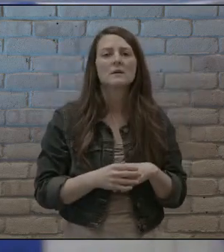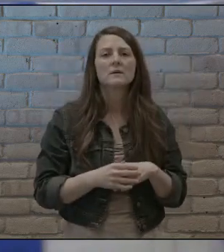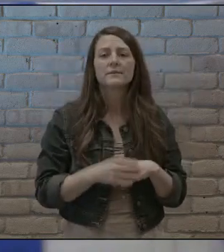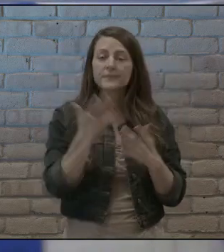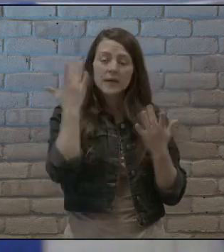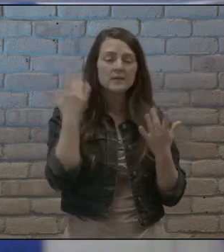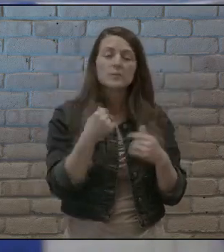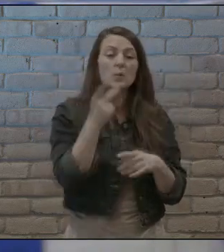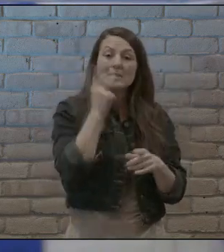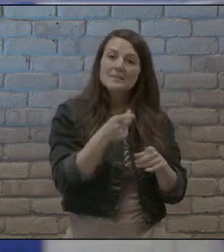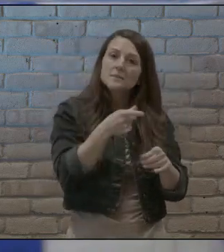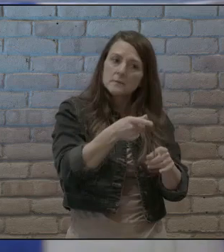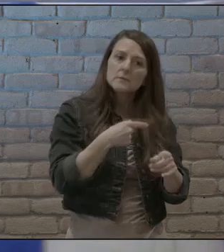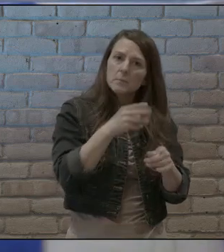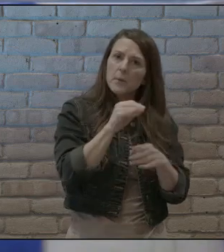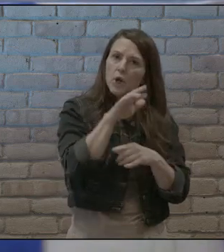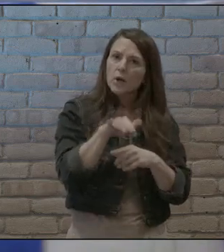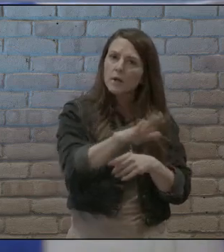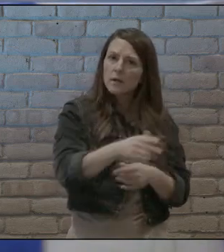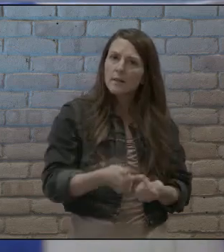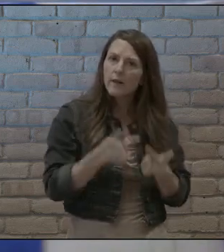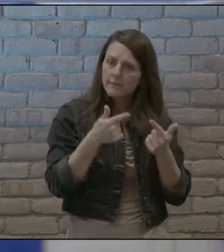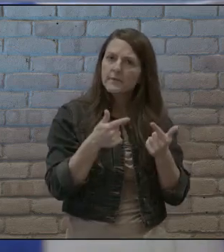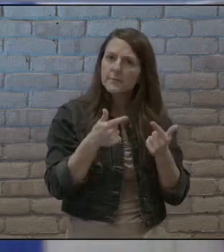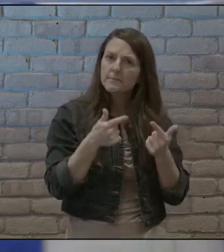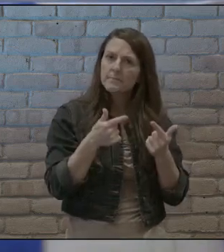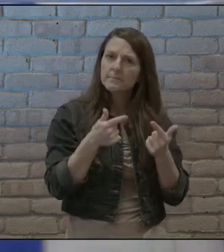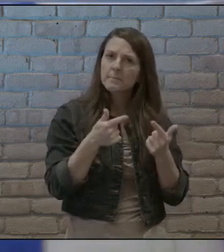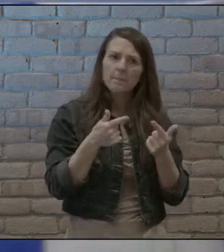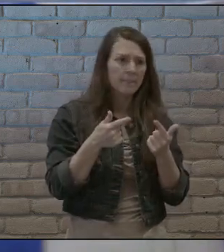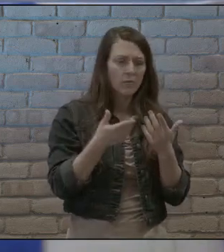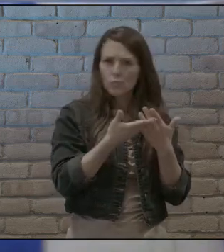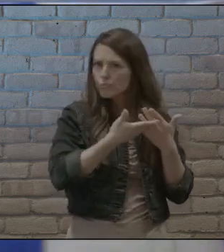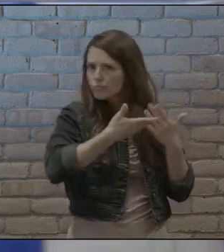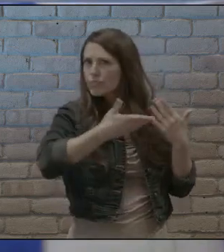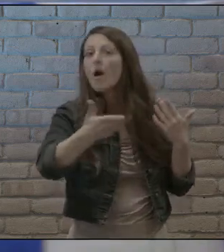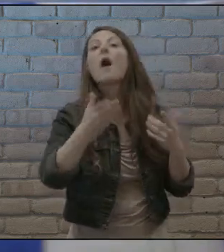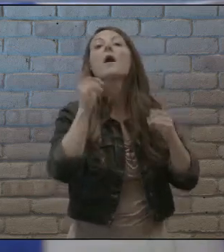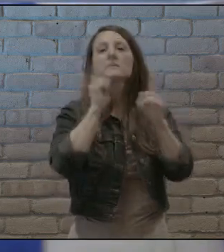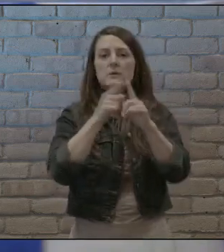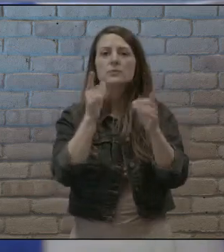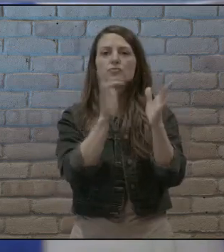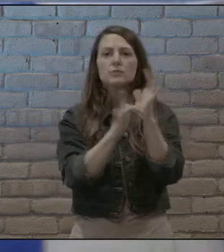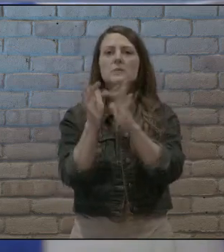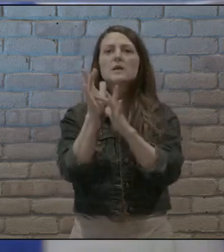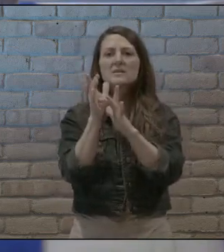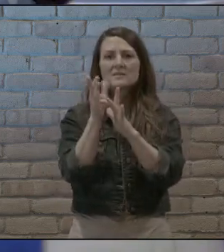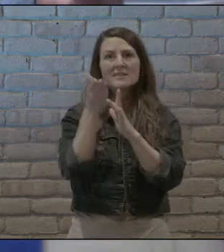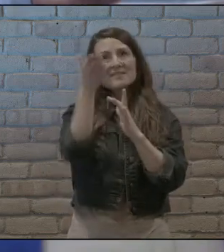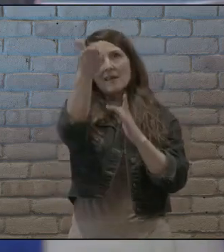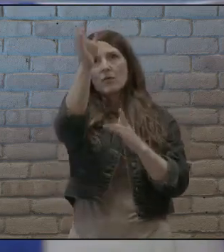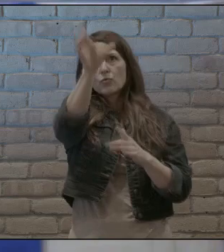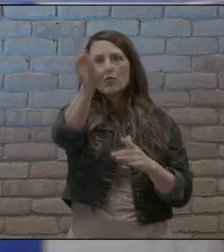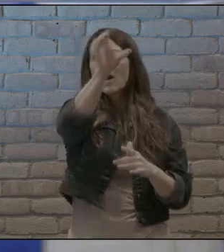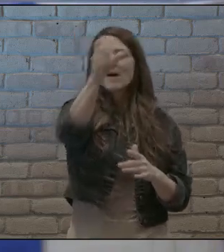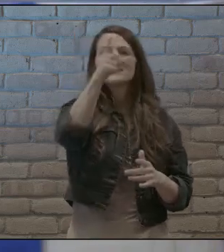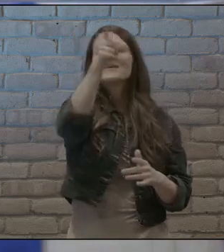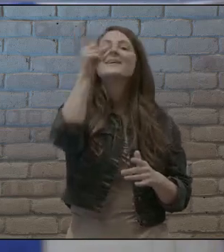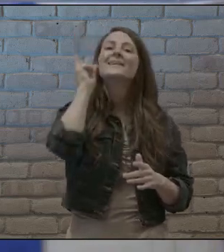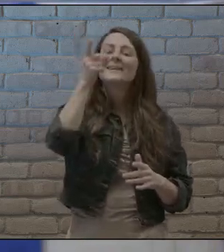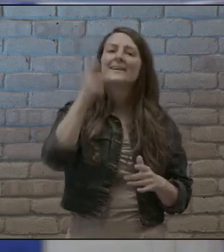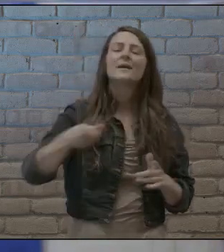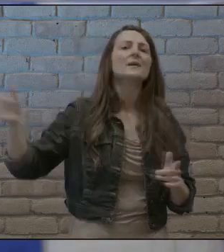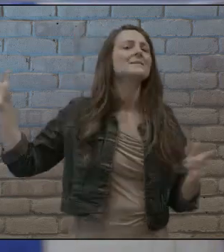all throughout Mary's life, all the way up to the cross. As Jesus is hanging on the cross, I